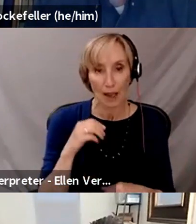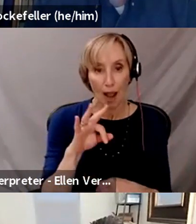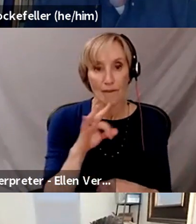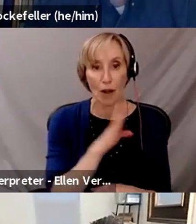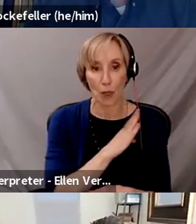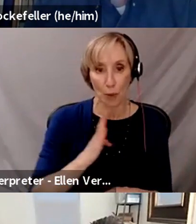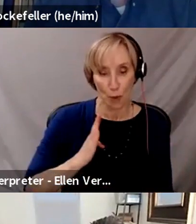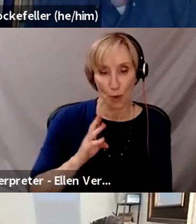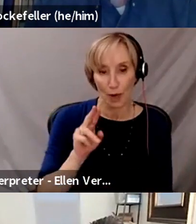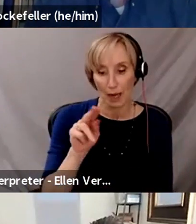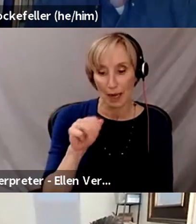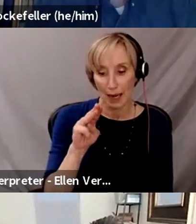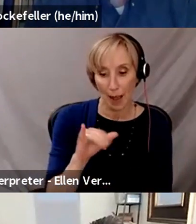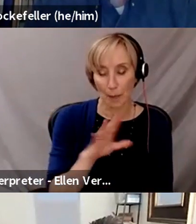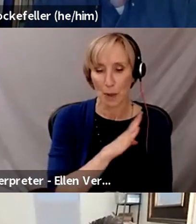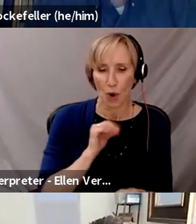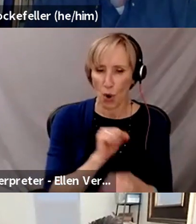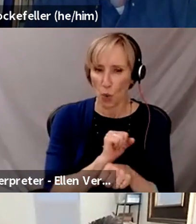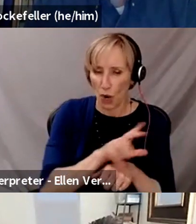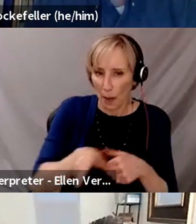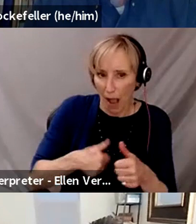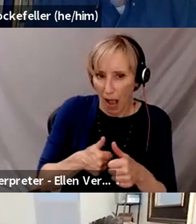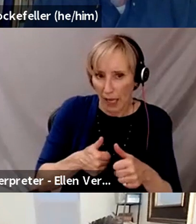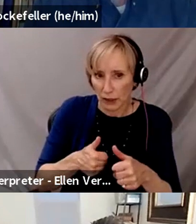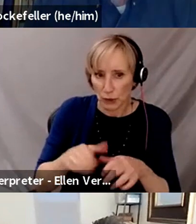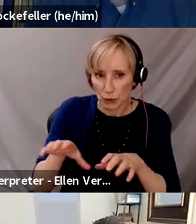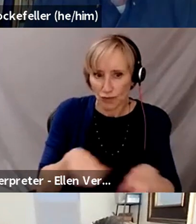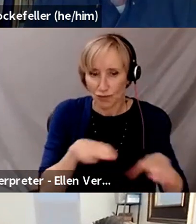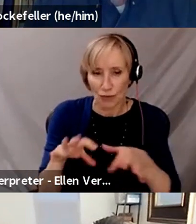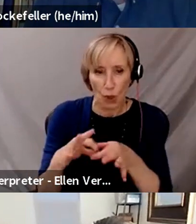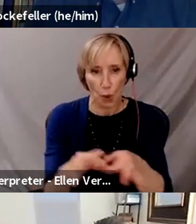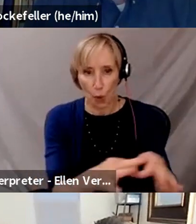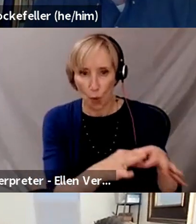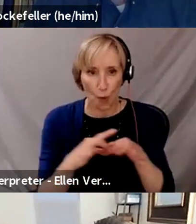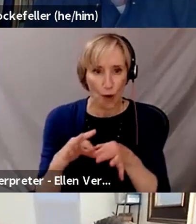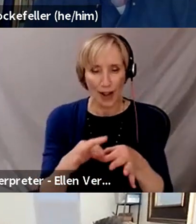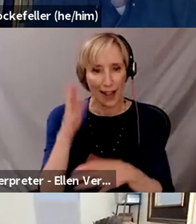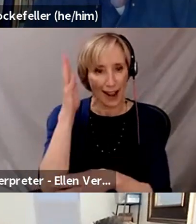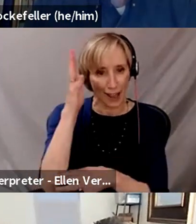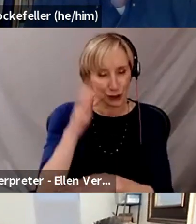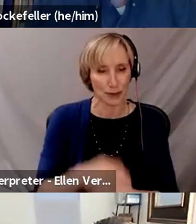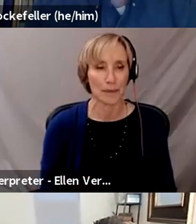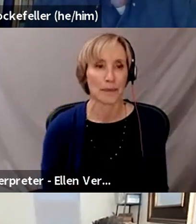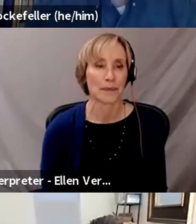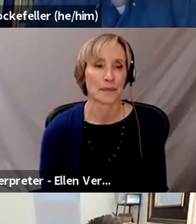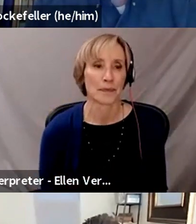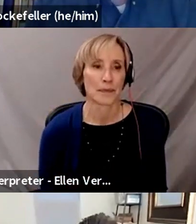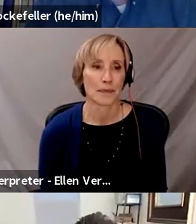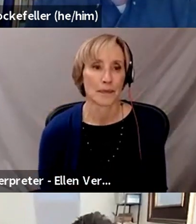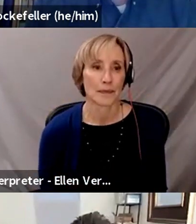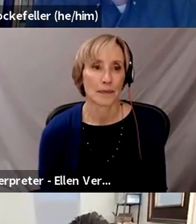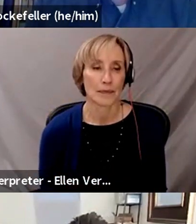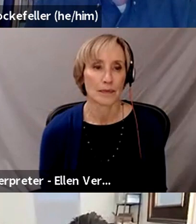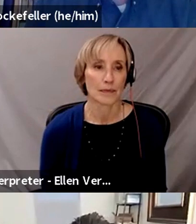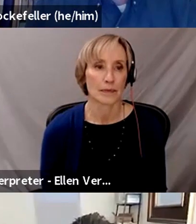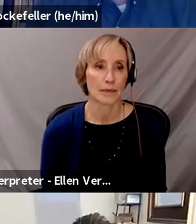all of their work behind the scenes to coordinate these panels. I also want to take this opportunity to remind you